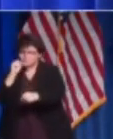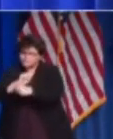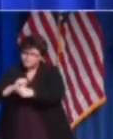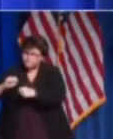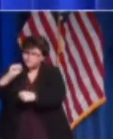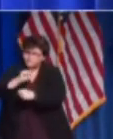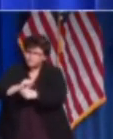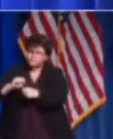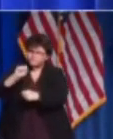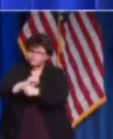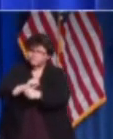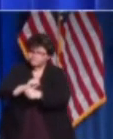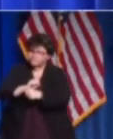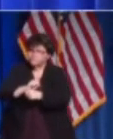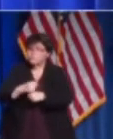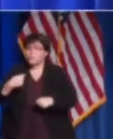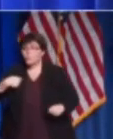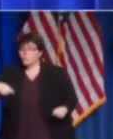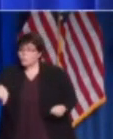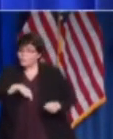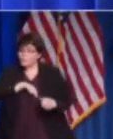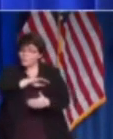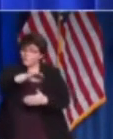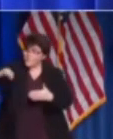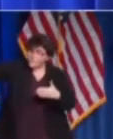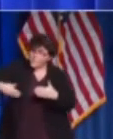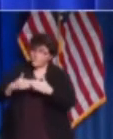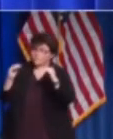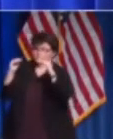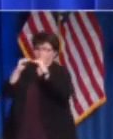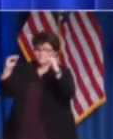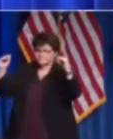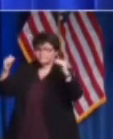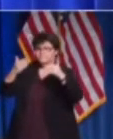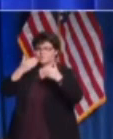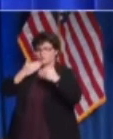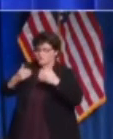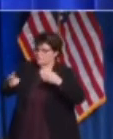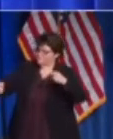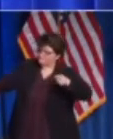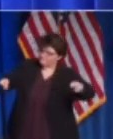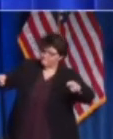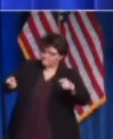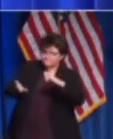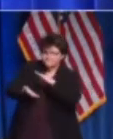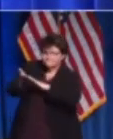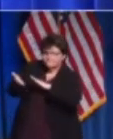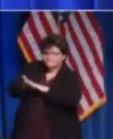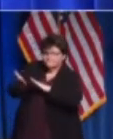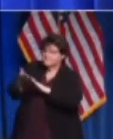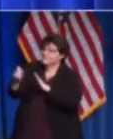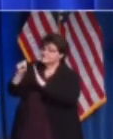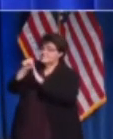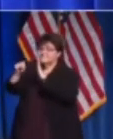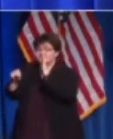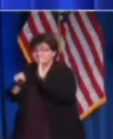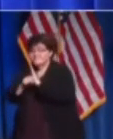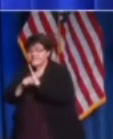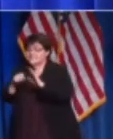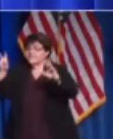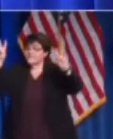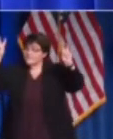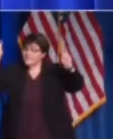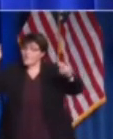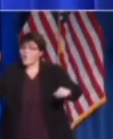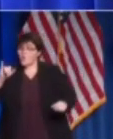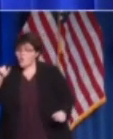may be governed justly and well. Along with our state motto, our state seal also